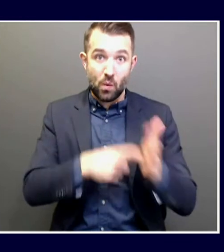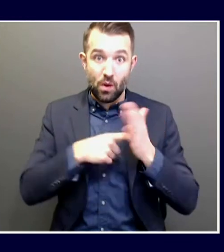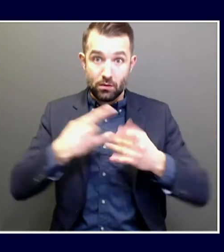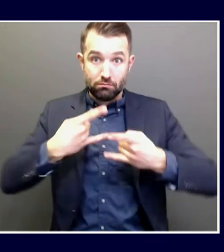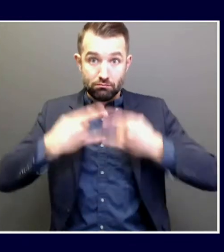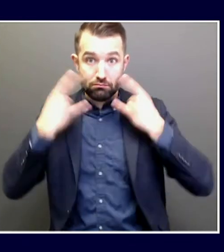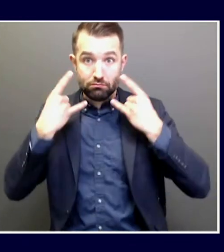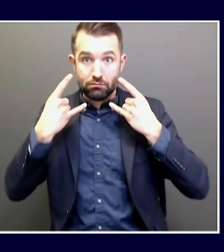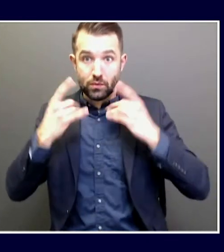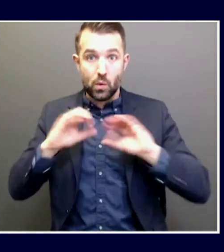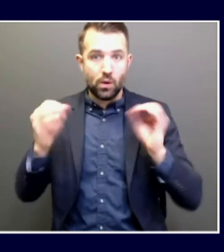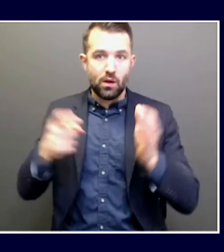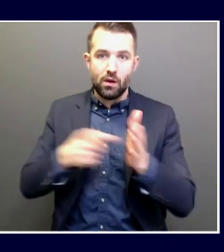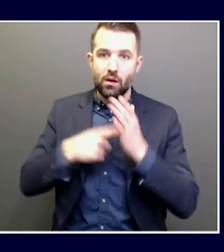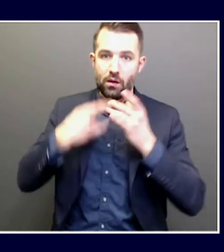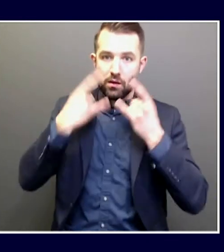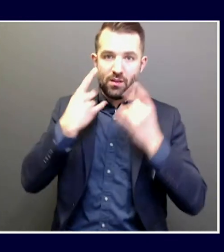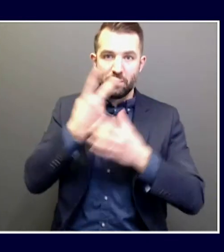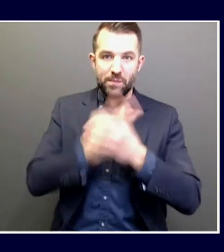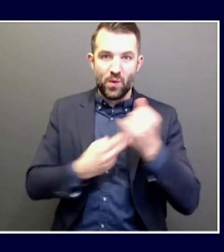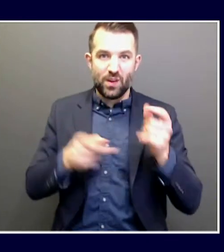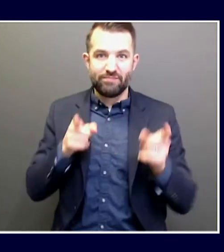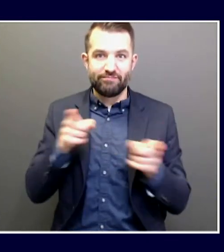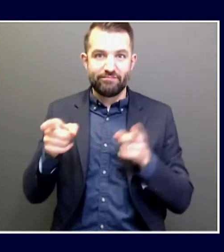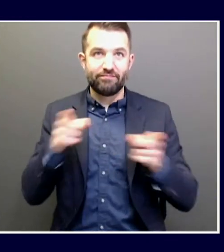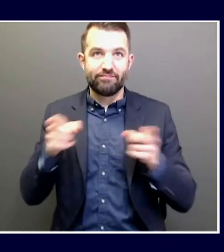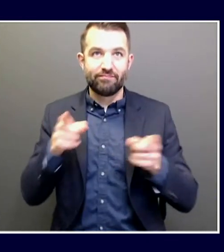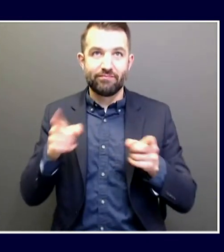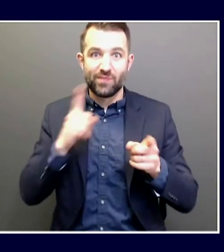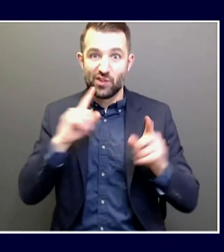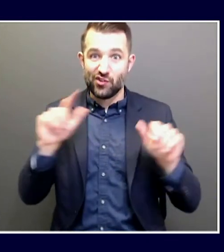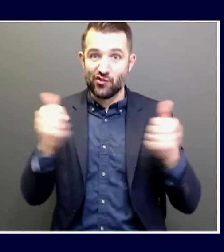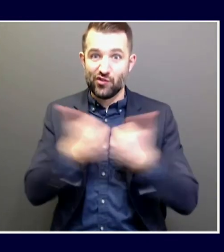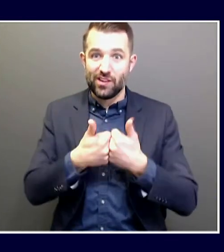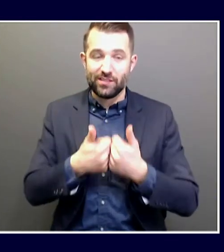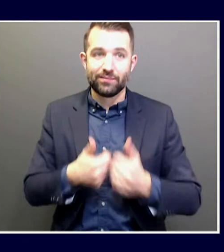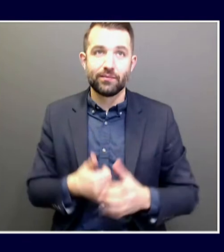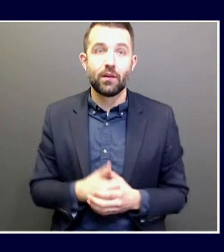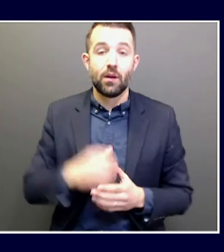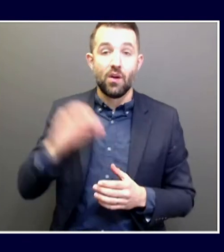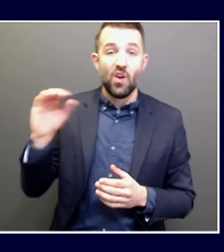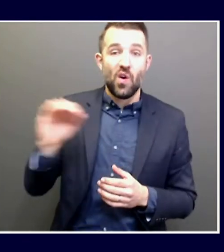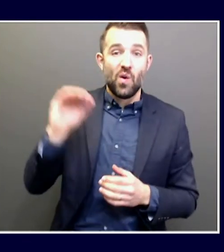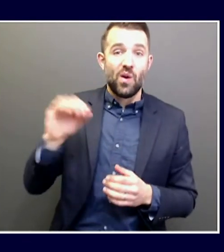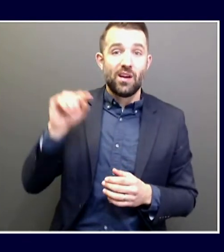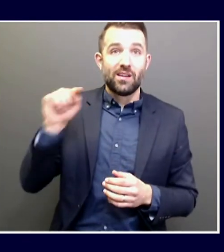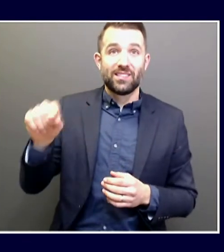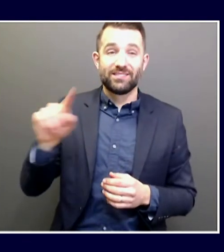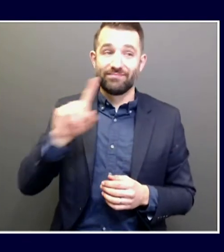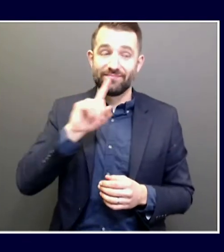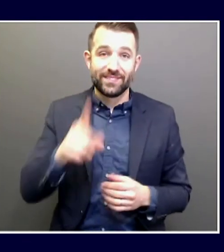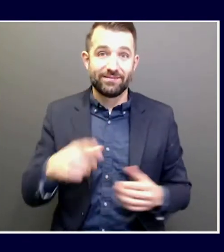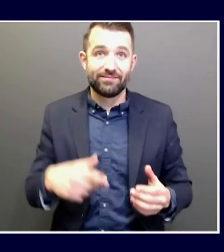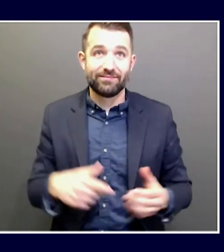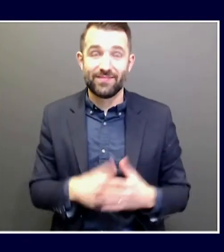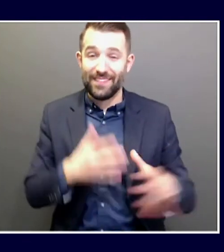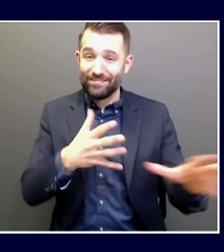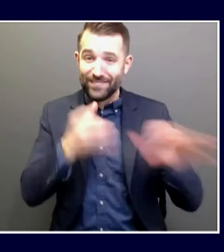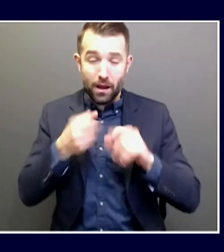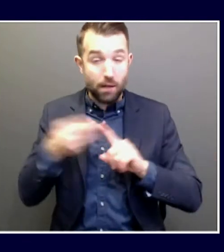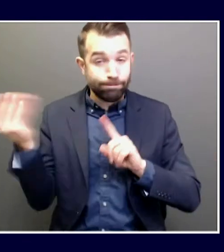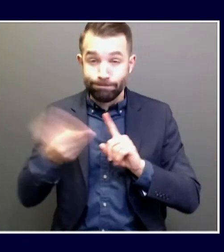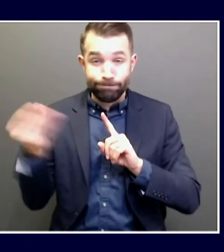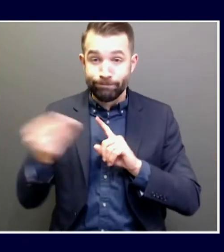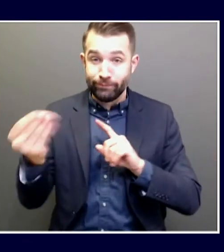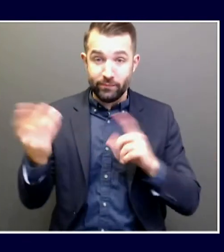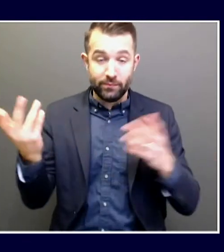and that the Omicron is going to outpace that contact tracing. regardless. So I guess, can you